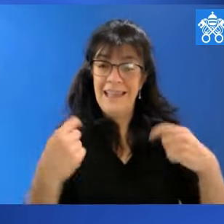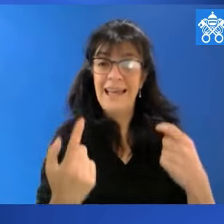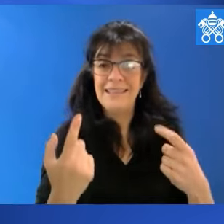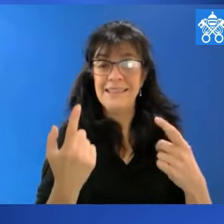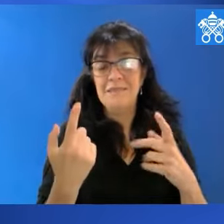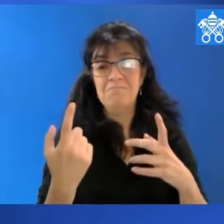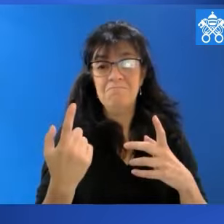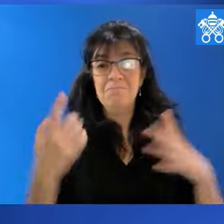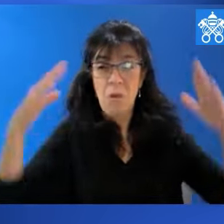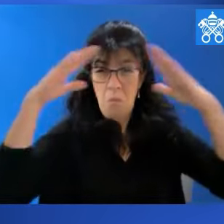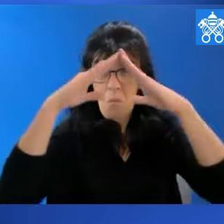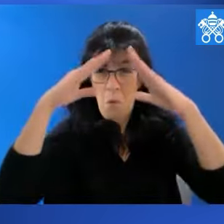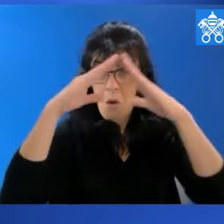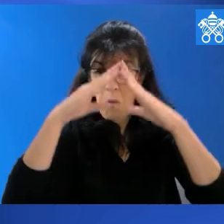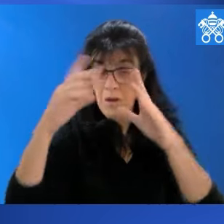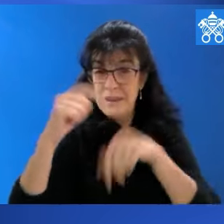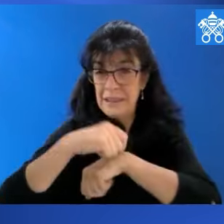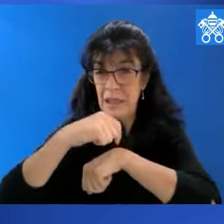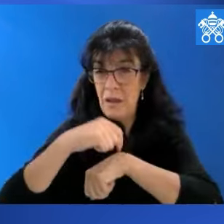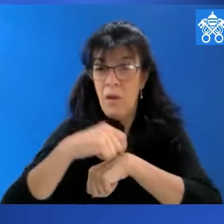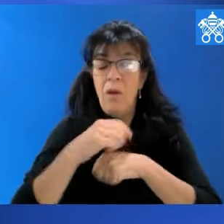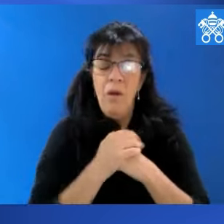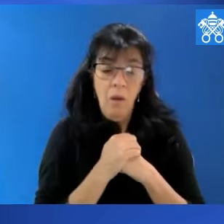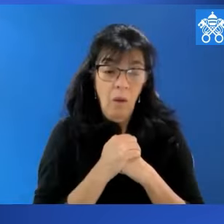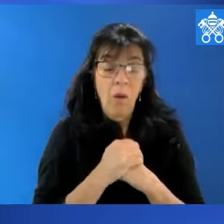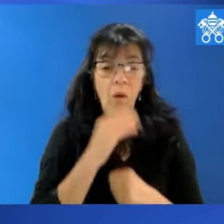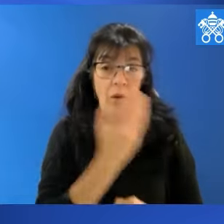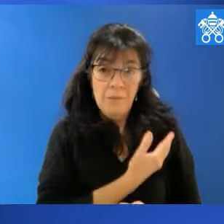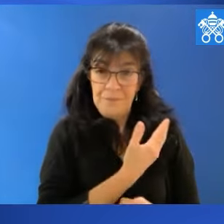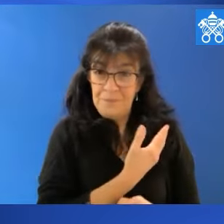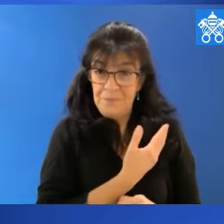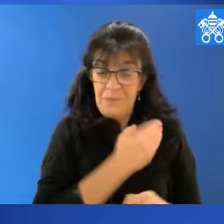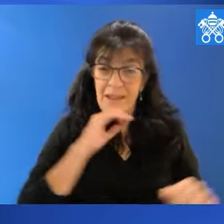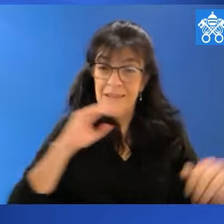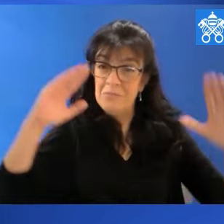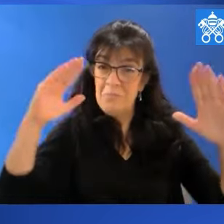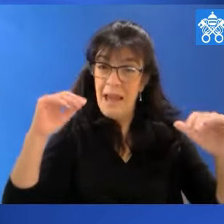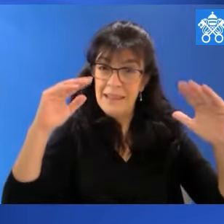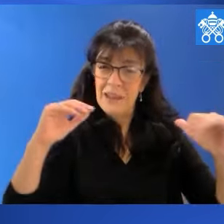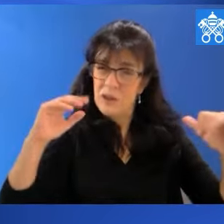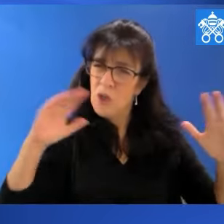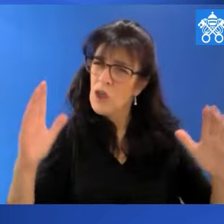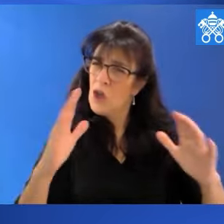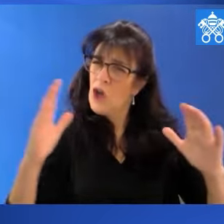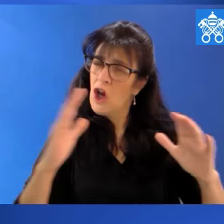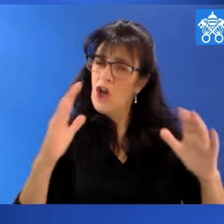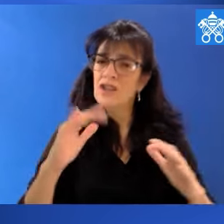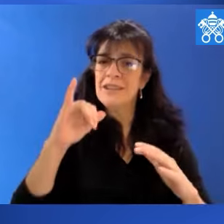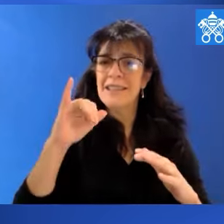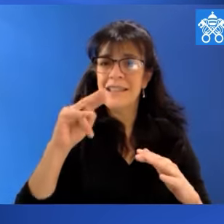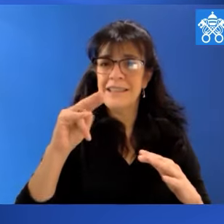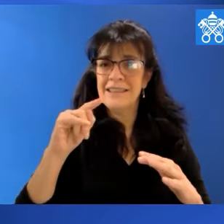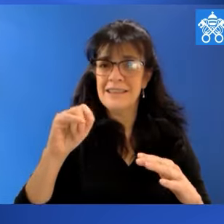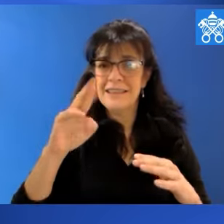and according to the Vatican official organizing the trip, the Pope is expected on these visits to encourage interreligious